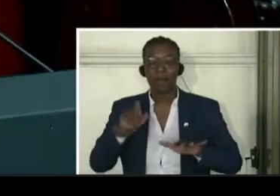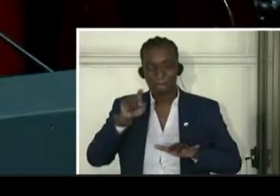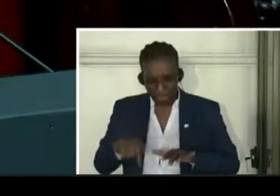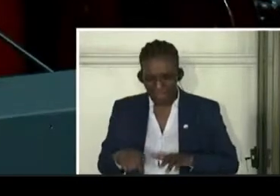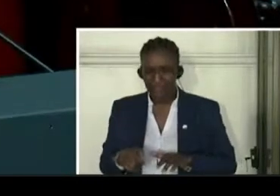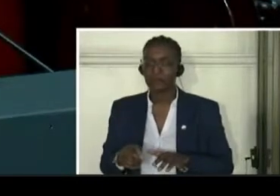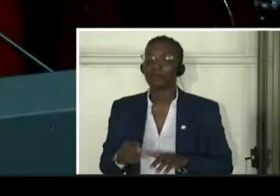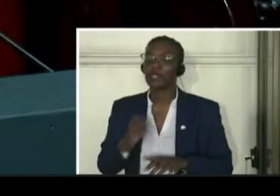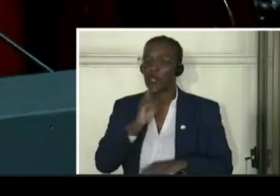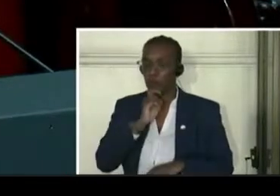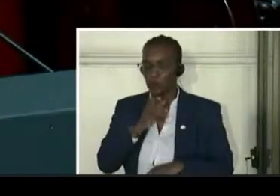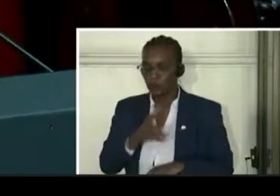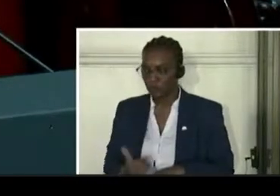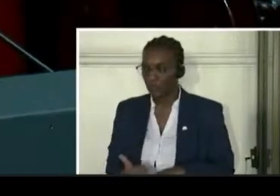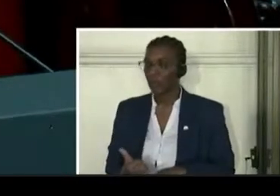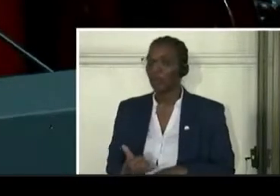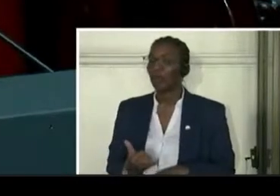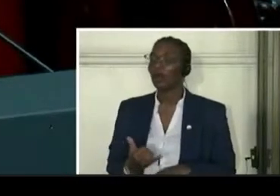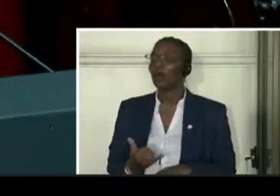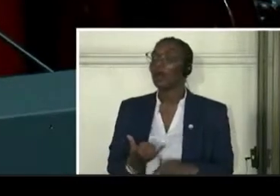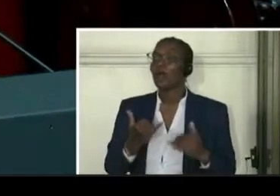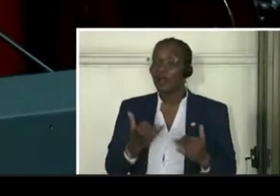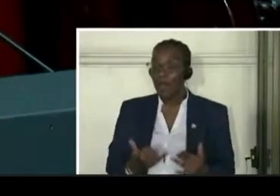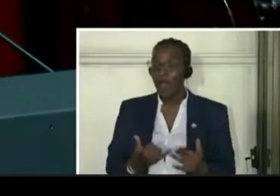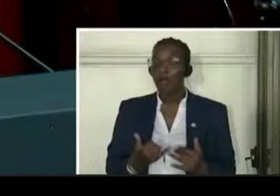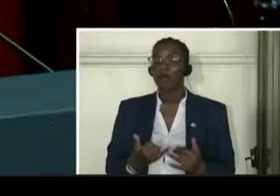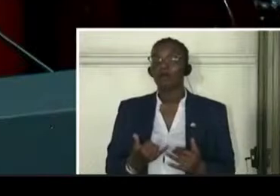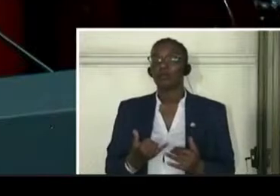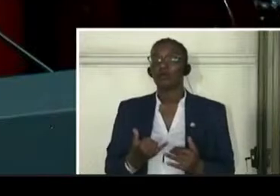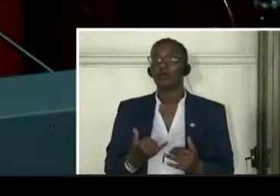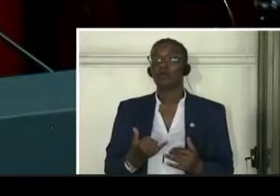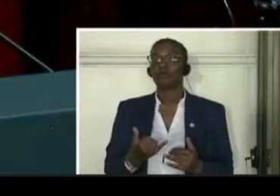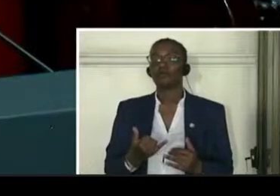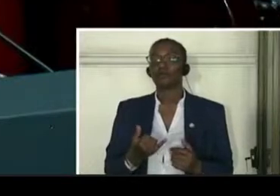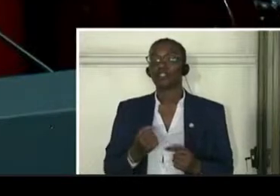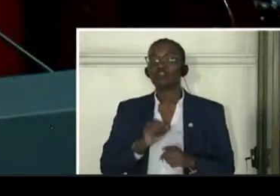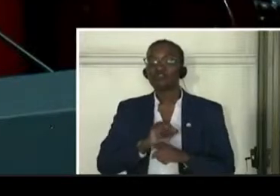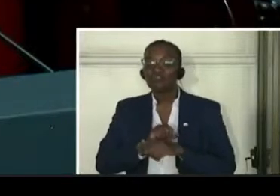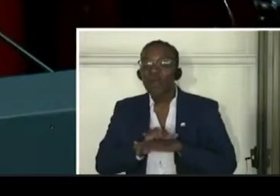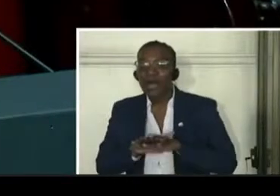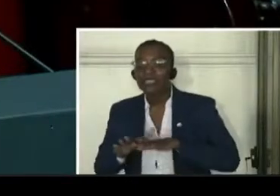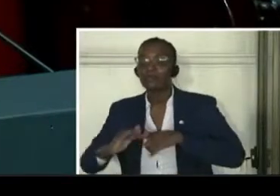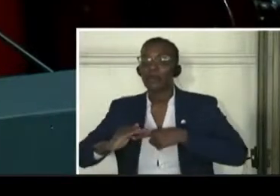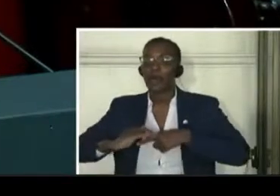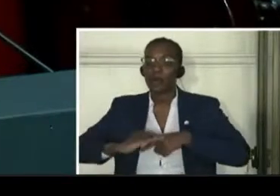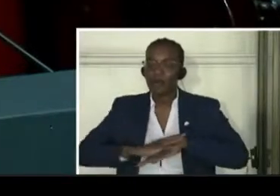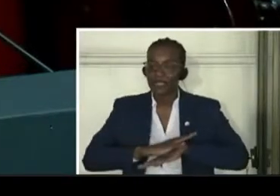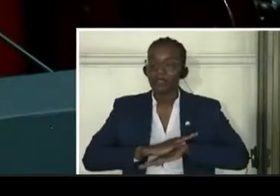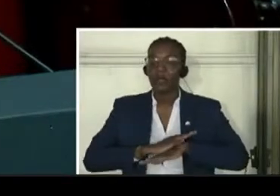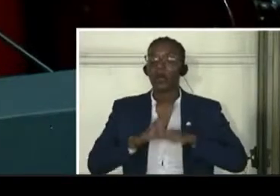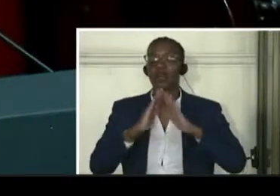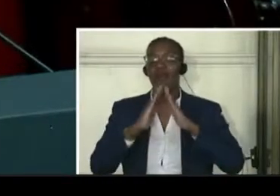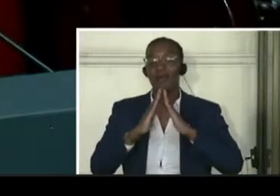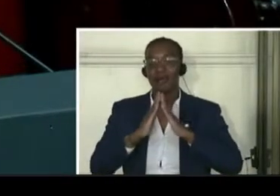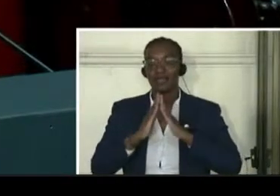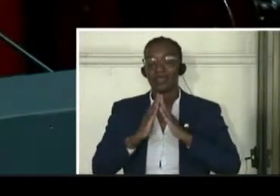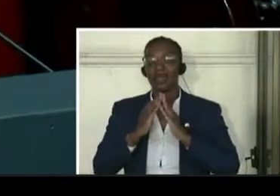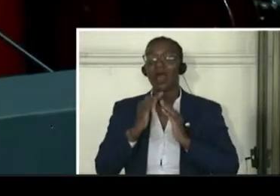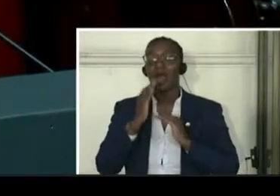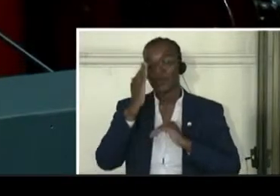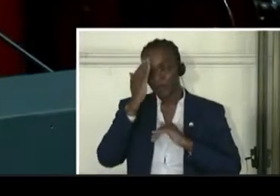seized. And then on to a transparent housing list. I know of people who are still waiting for a house for 50